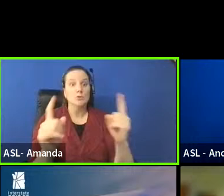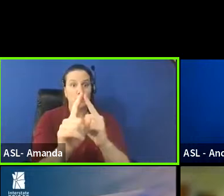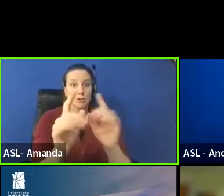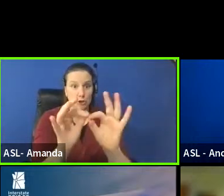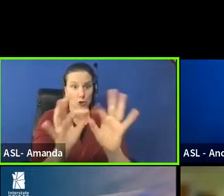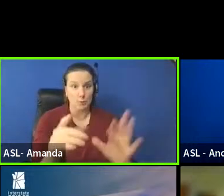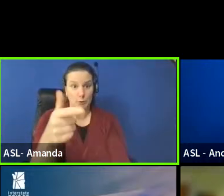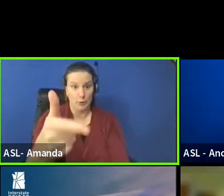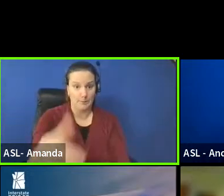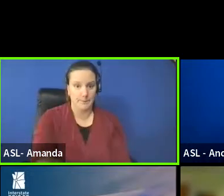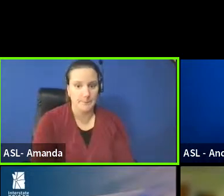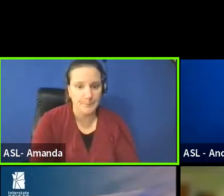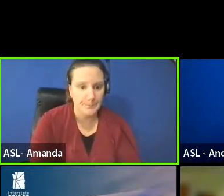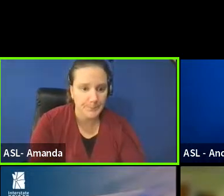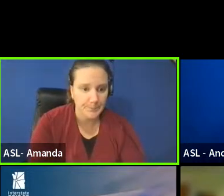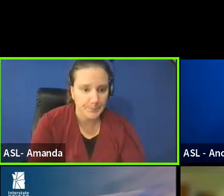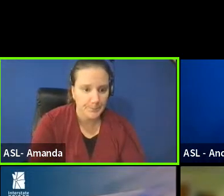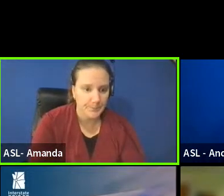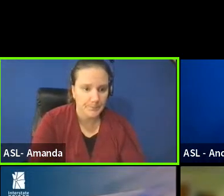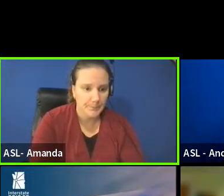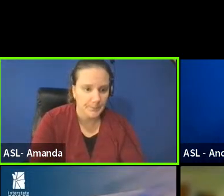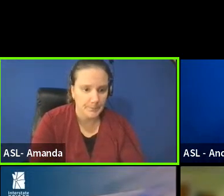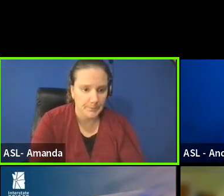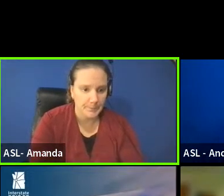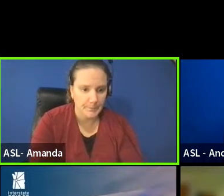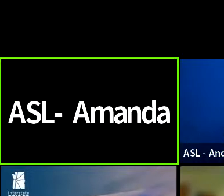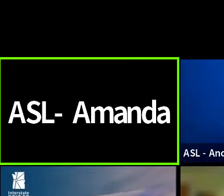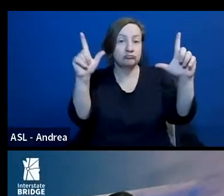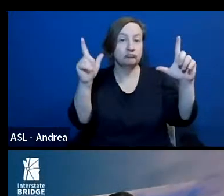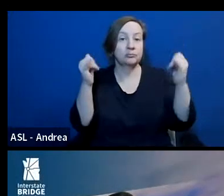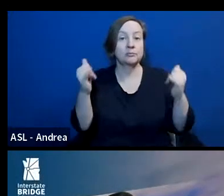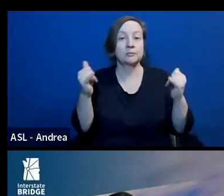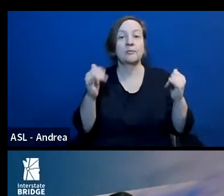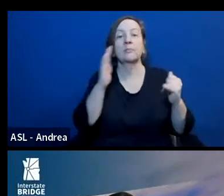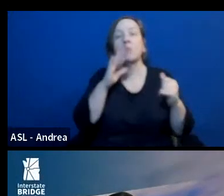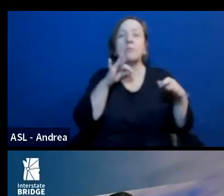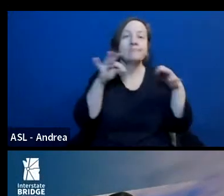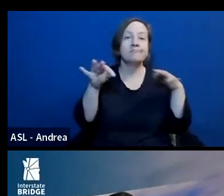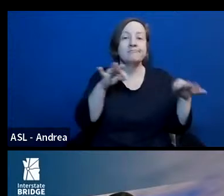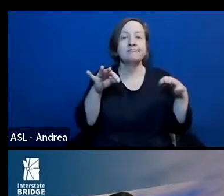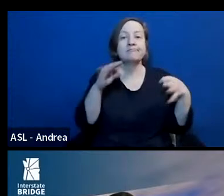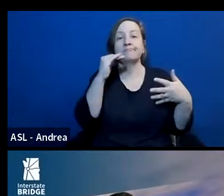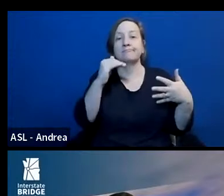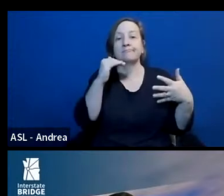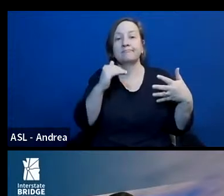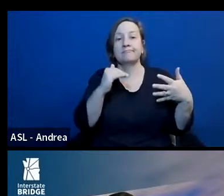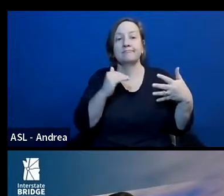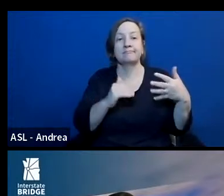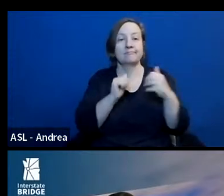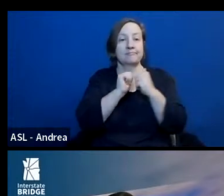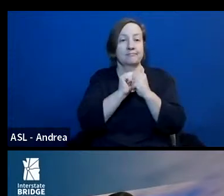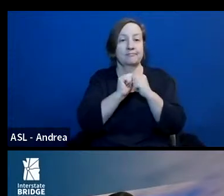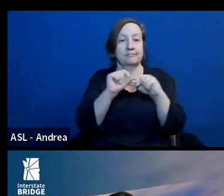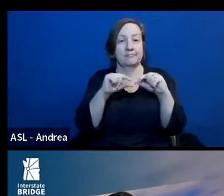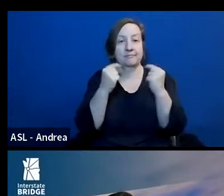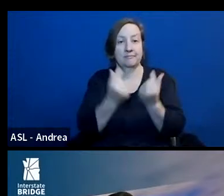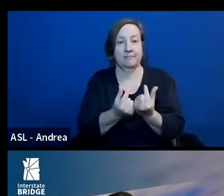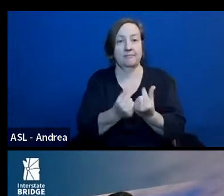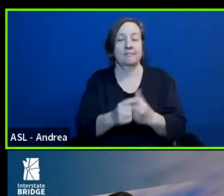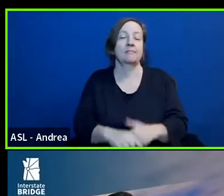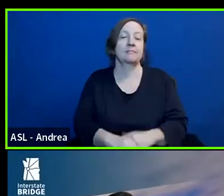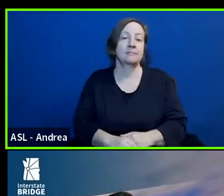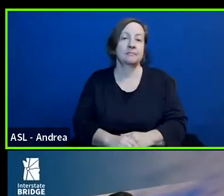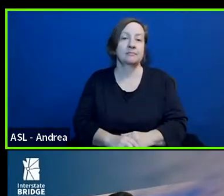So yeah, I am just going to pull this up and we'll walk through it as a group. I